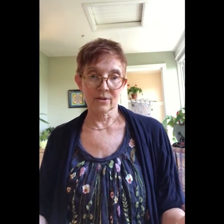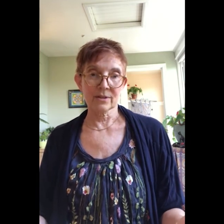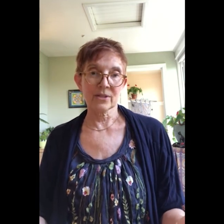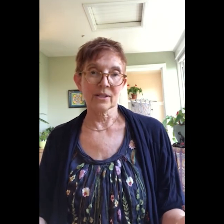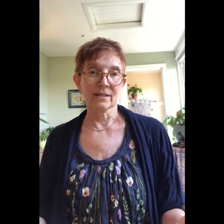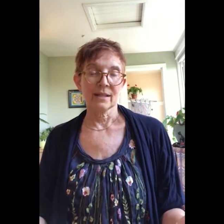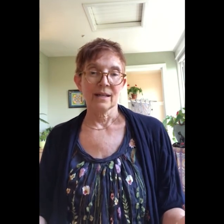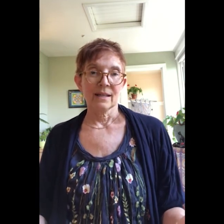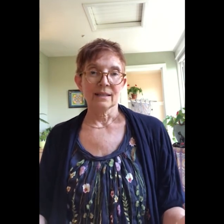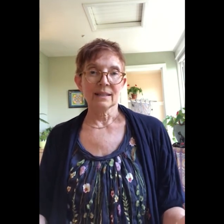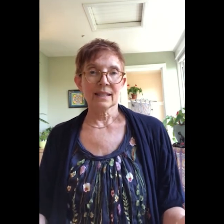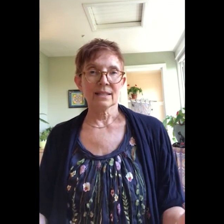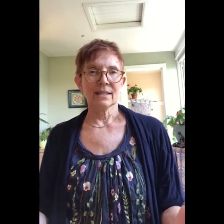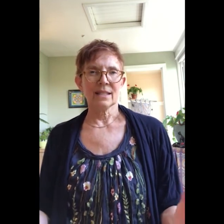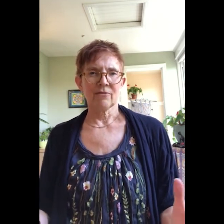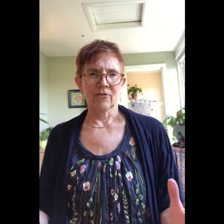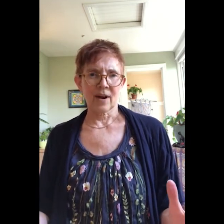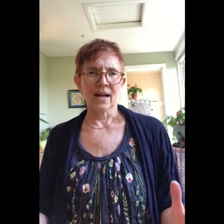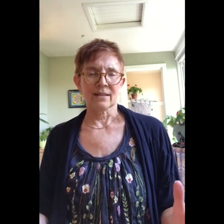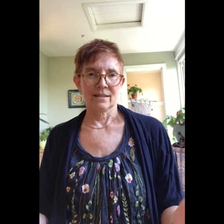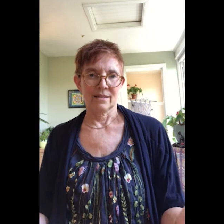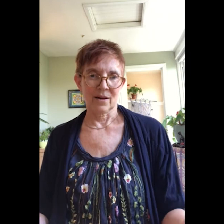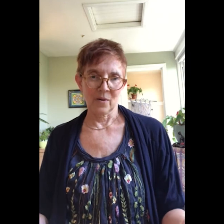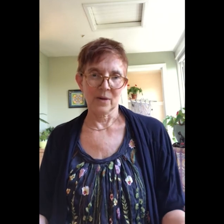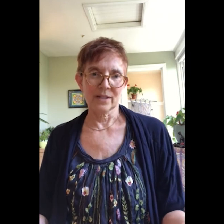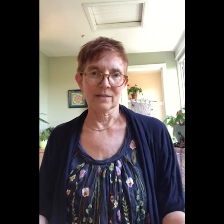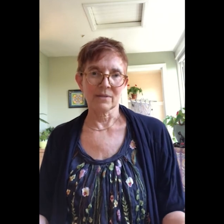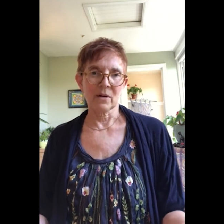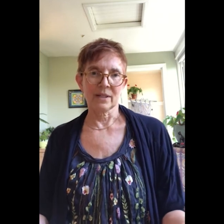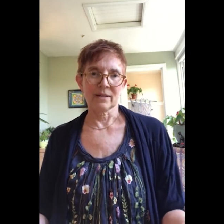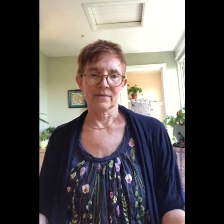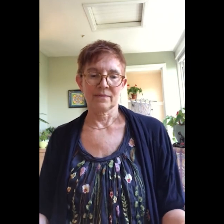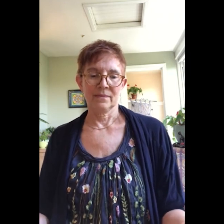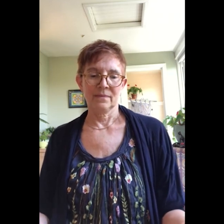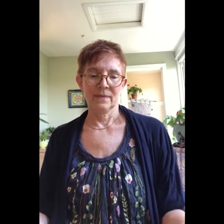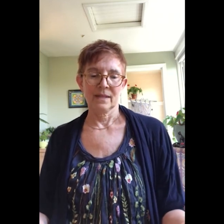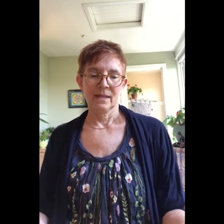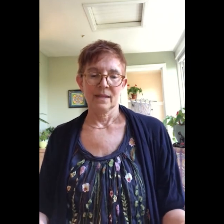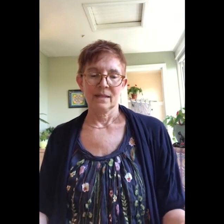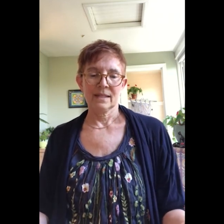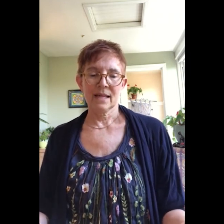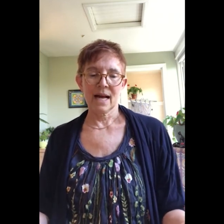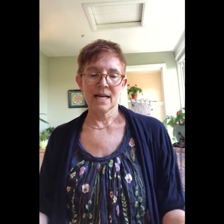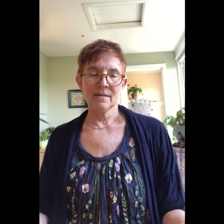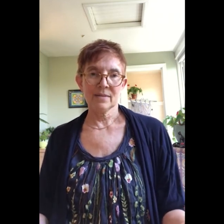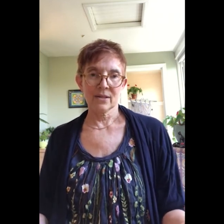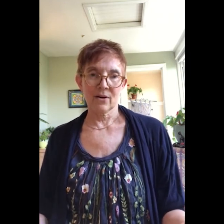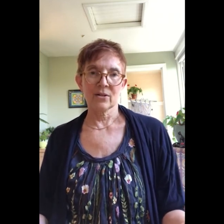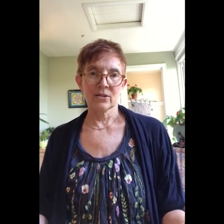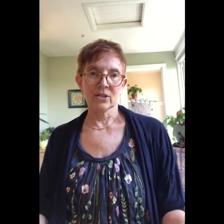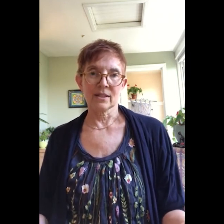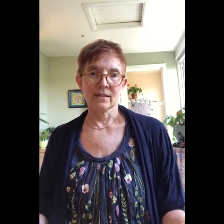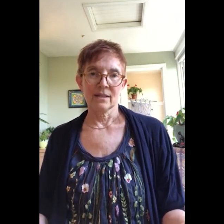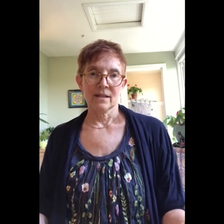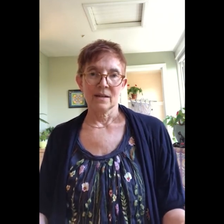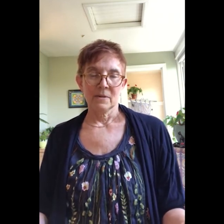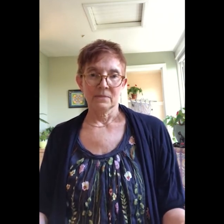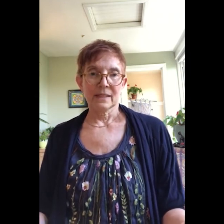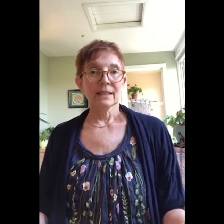times are urgent. Let us diffract our ways of knowing. The times are